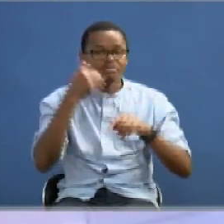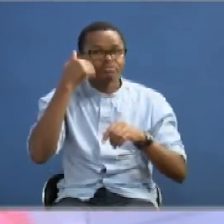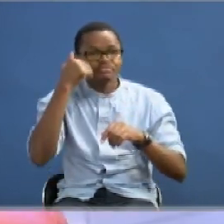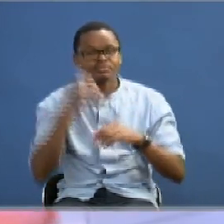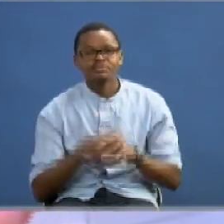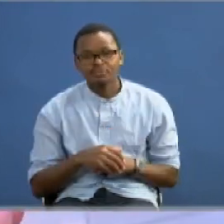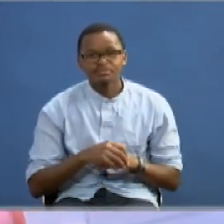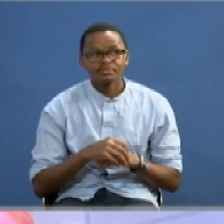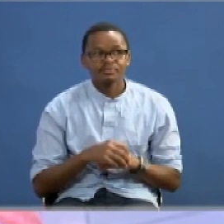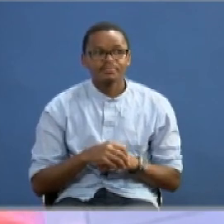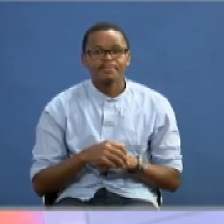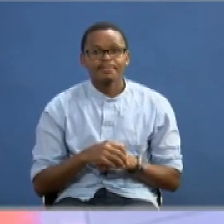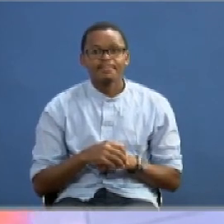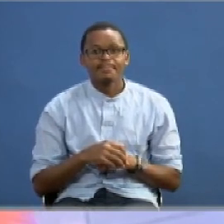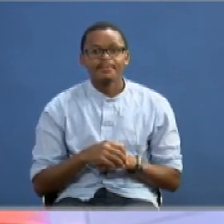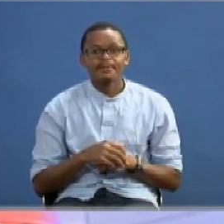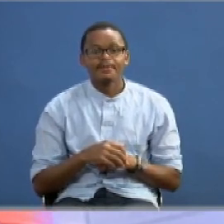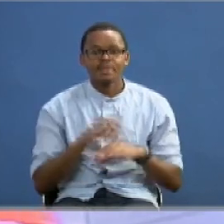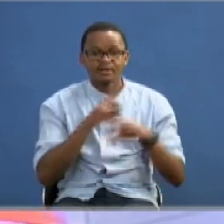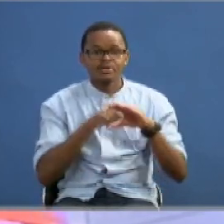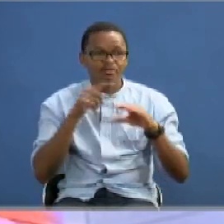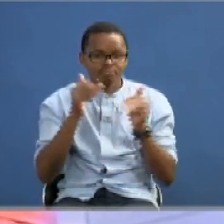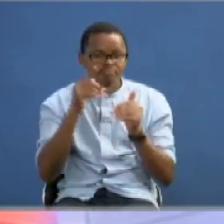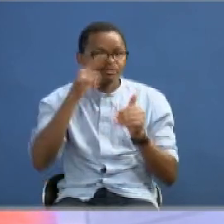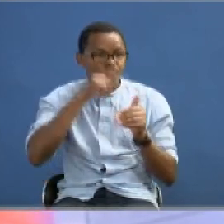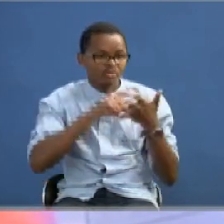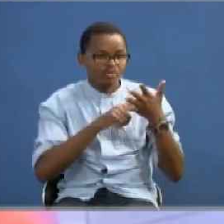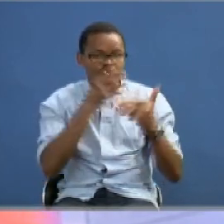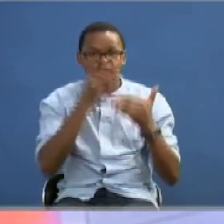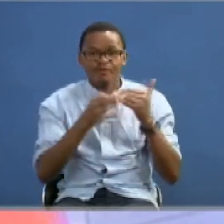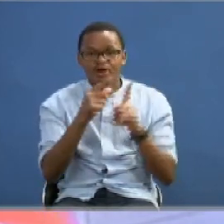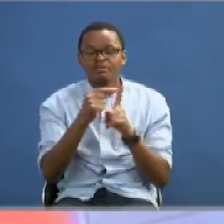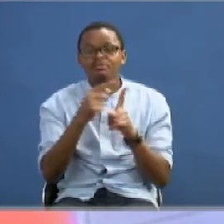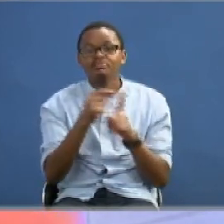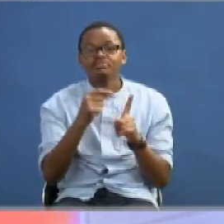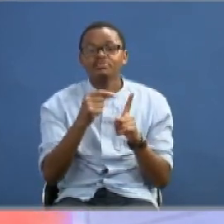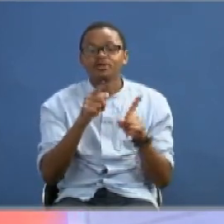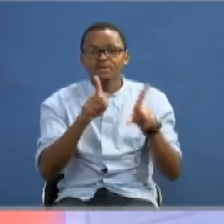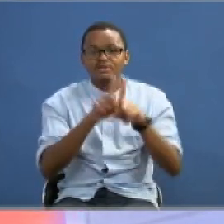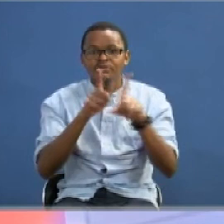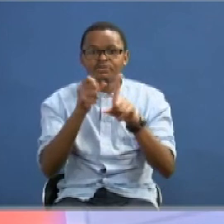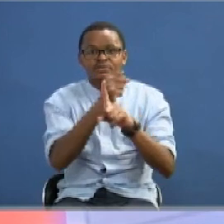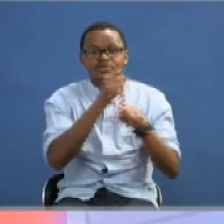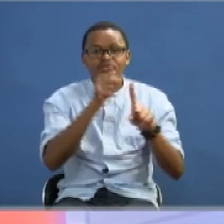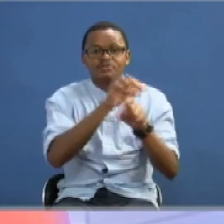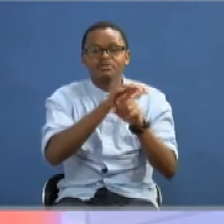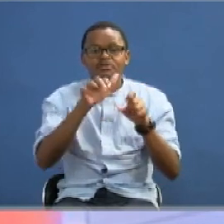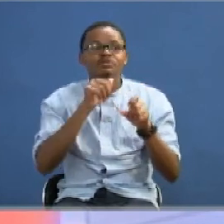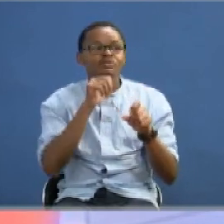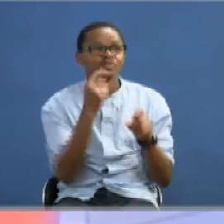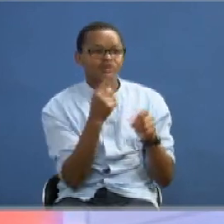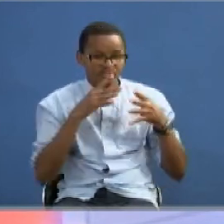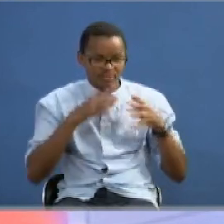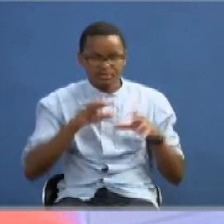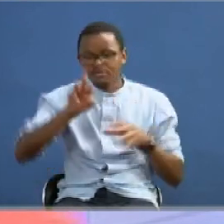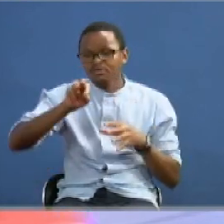right. Okay, Dr. We are pressed on time. Kindly, what can be your final words, of course, as we fight this pandemic, not only to the people